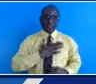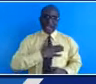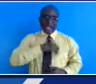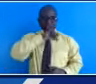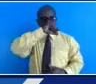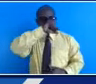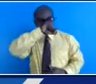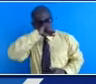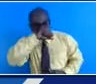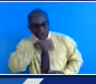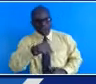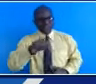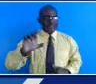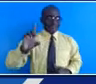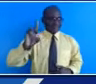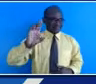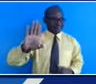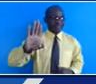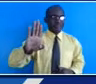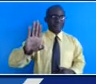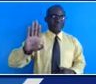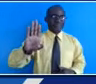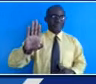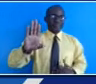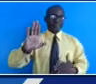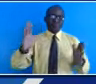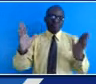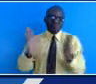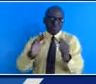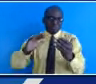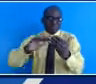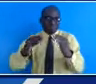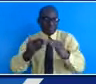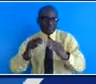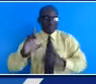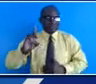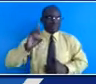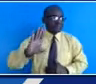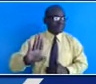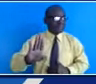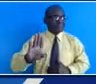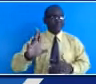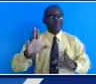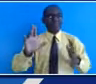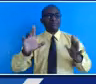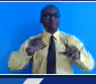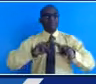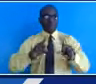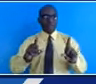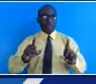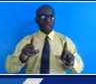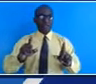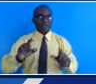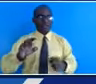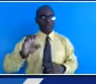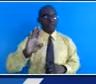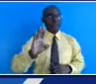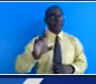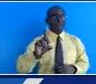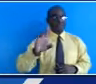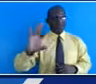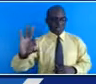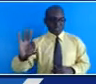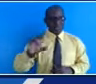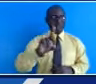village of Dobbs Ferry enough for what they're doing. They have their board meeting tonight, and they're discussing a couple of different options, all of which I think